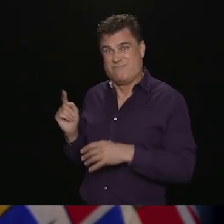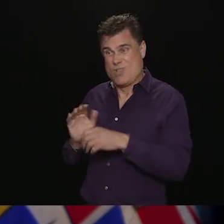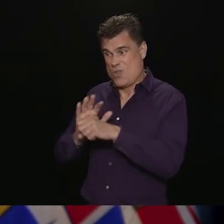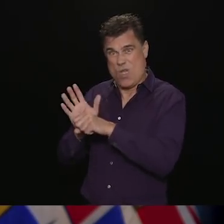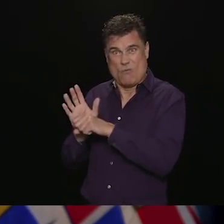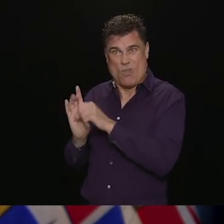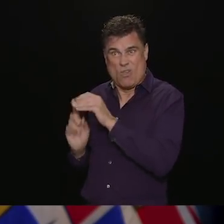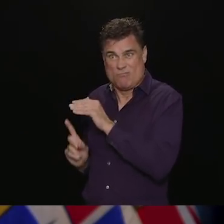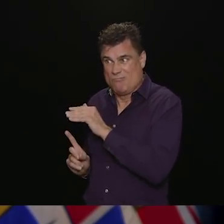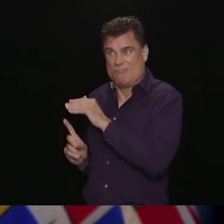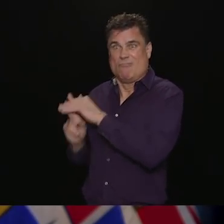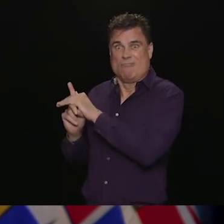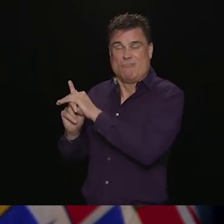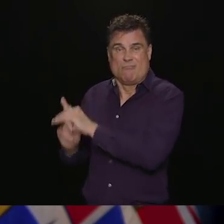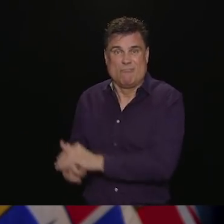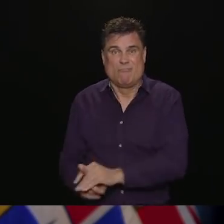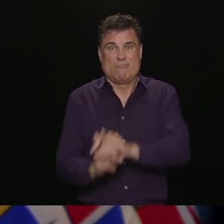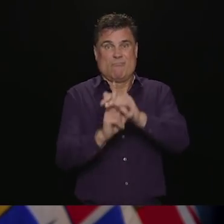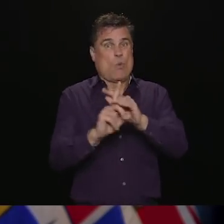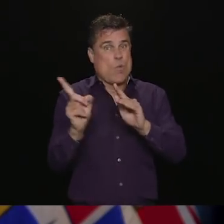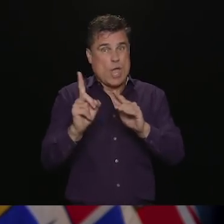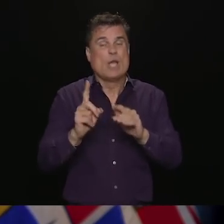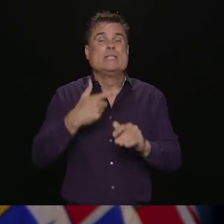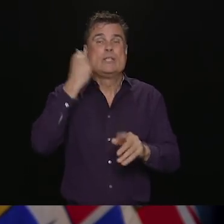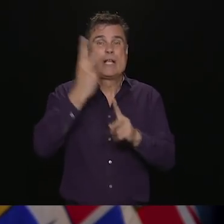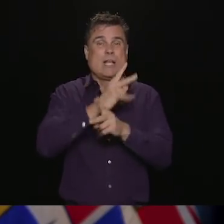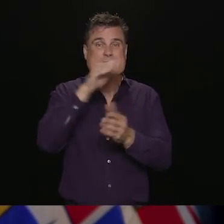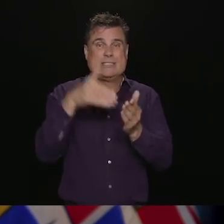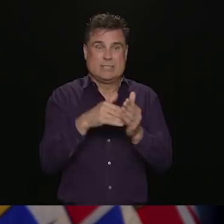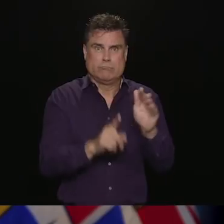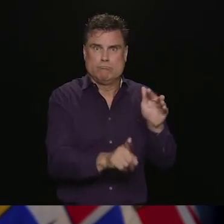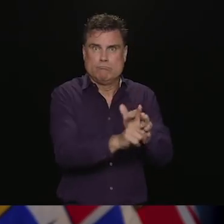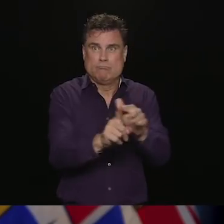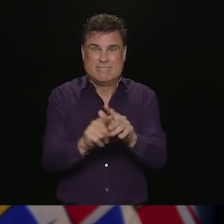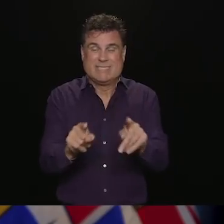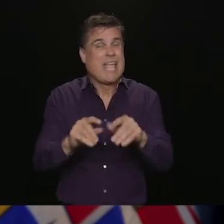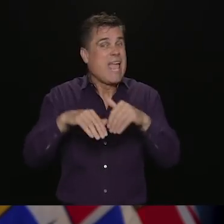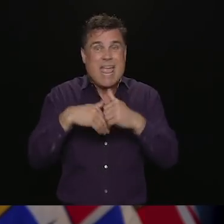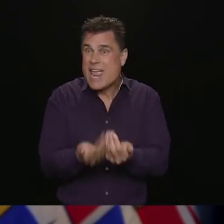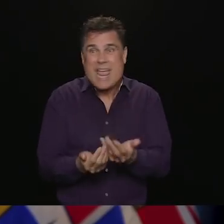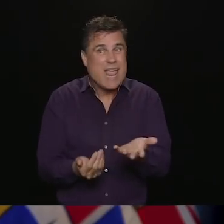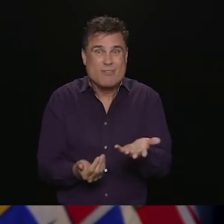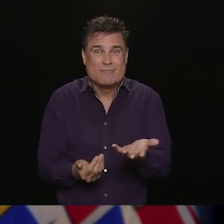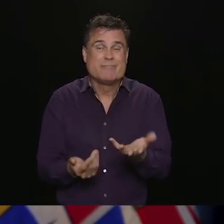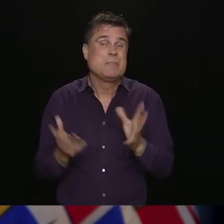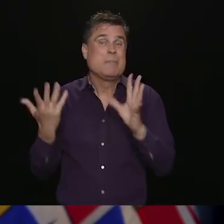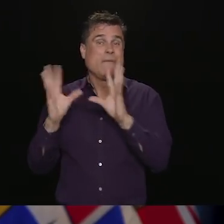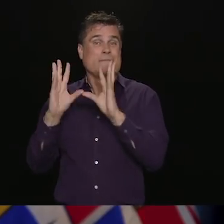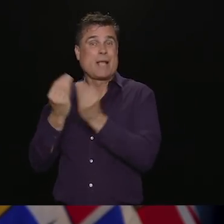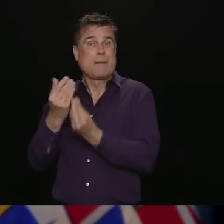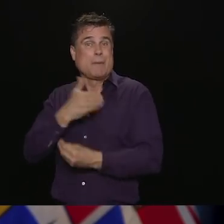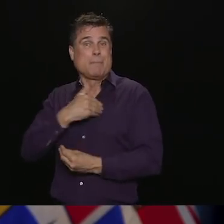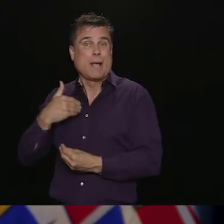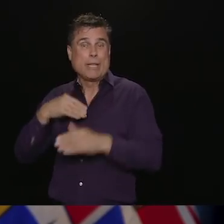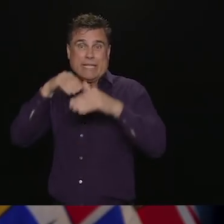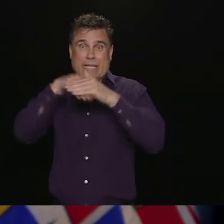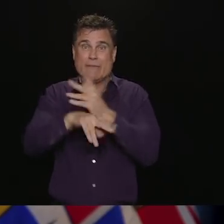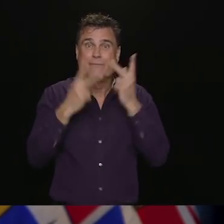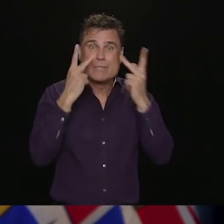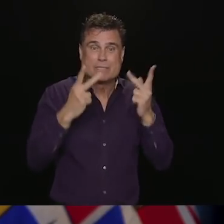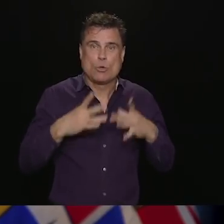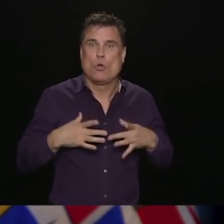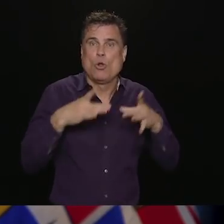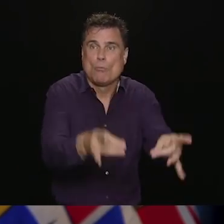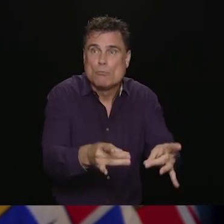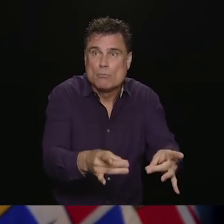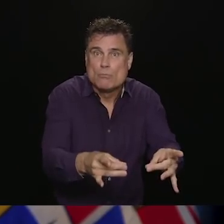ones. And nobody intends to do that. And it's a measure of how this virus can be spread. And once